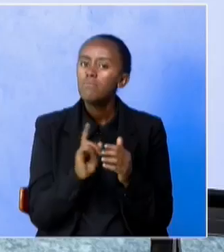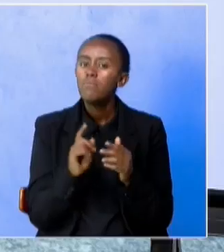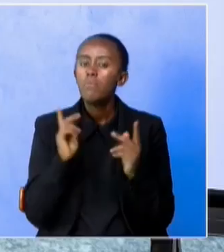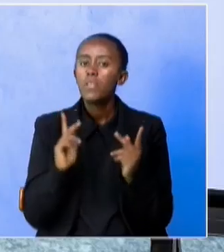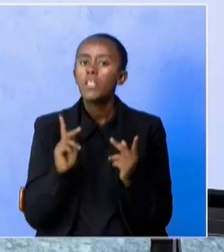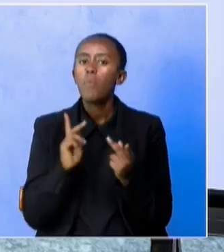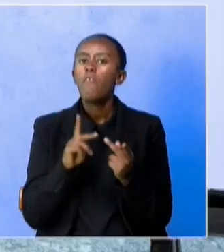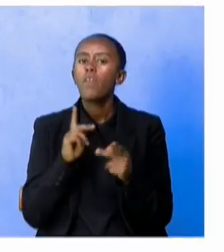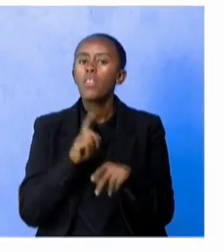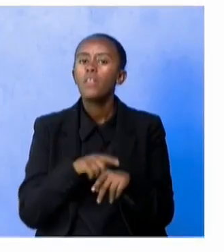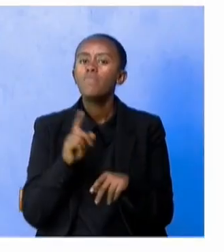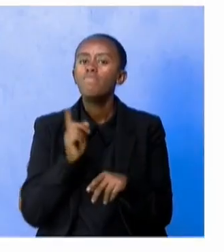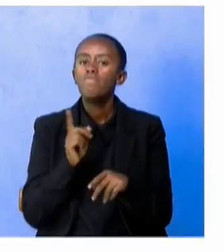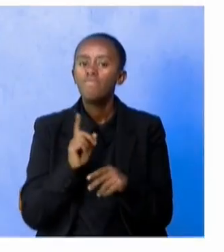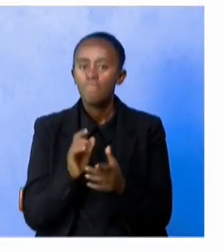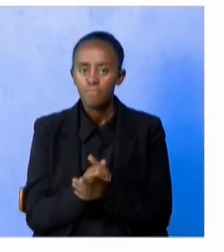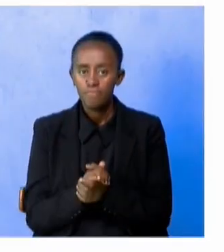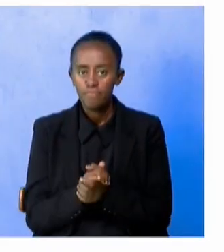is